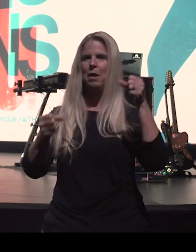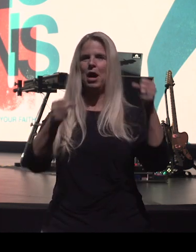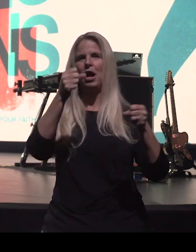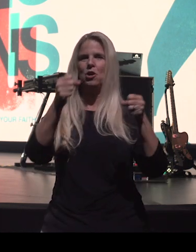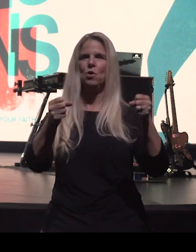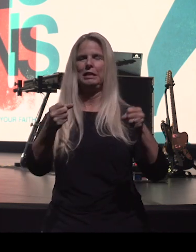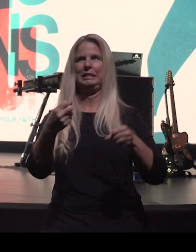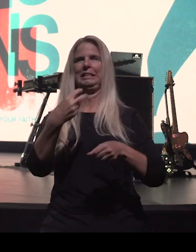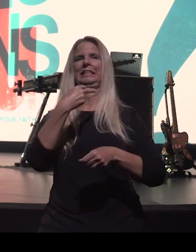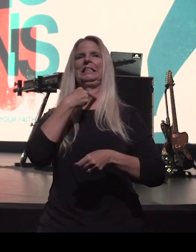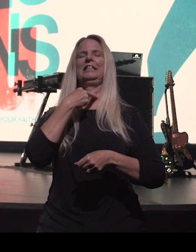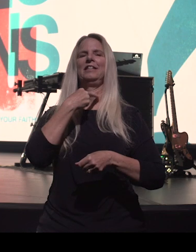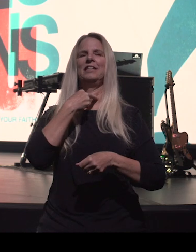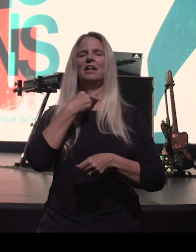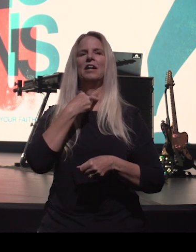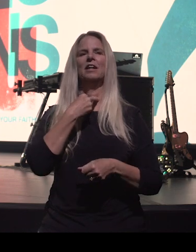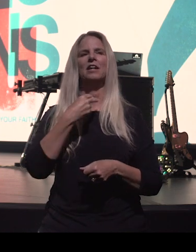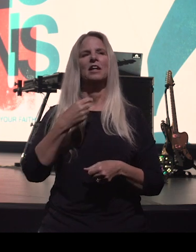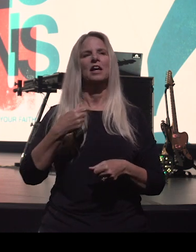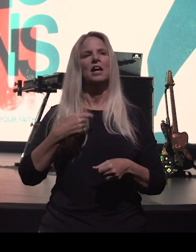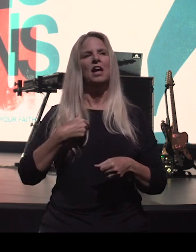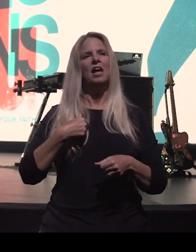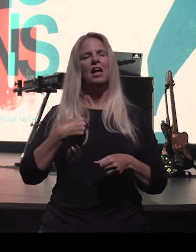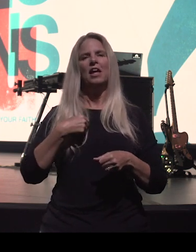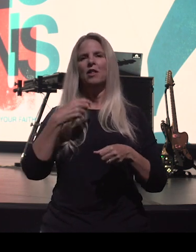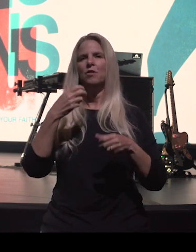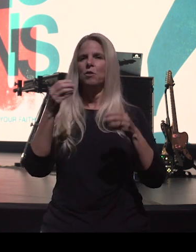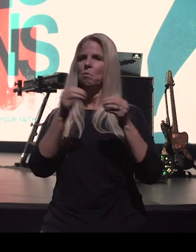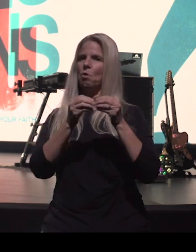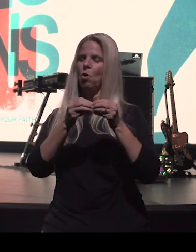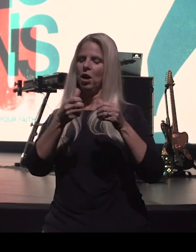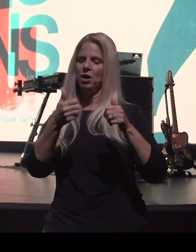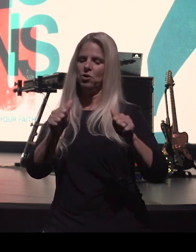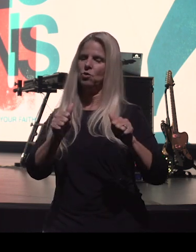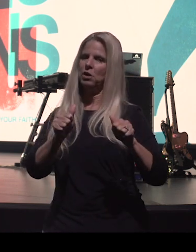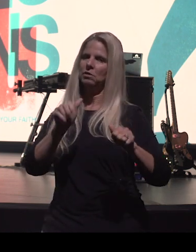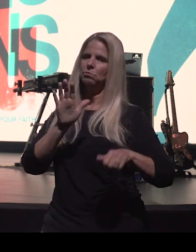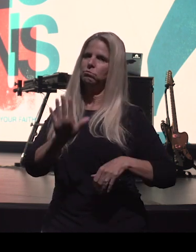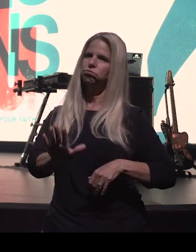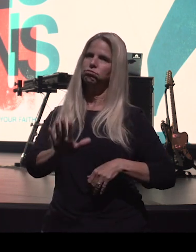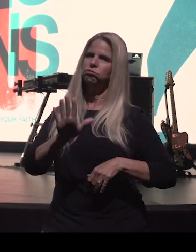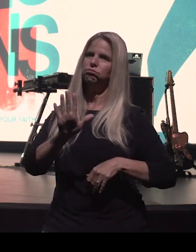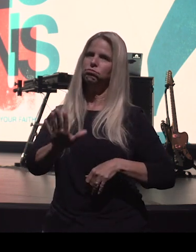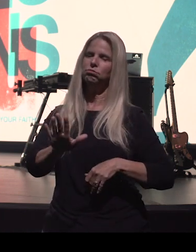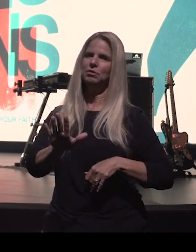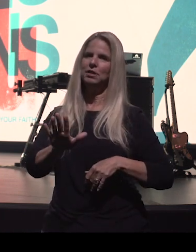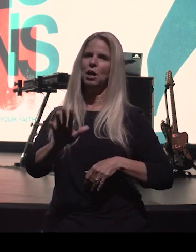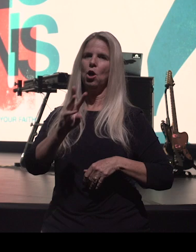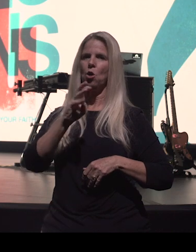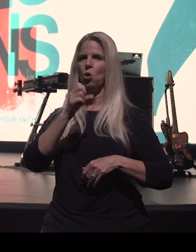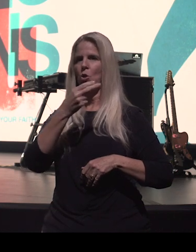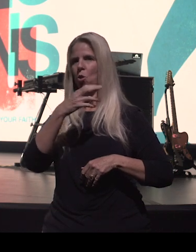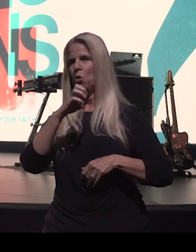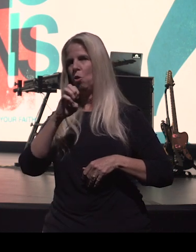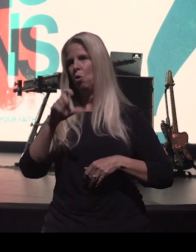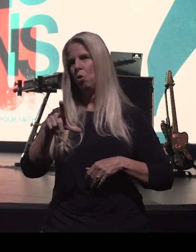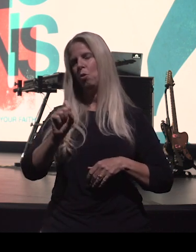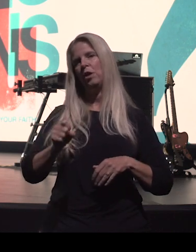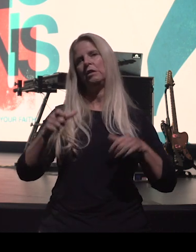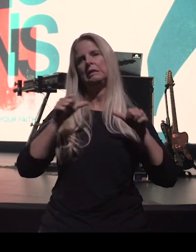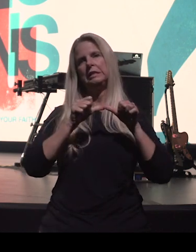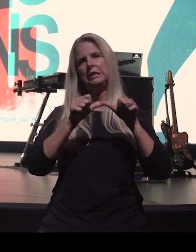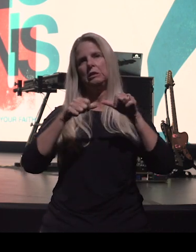sand. I mean, I'm literally, the harder I push the pedal, the more the wheels are just spinning deeper into the sand. I